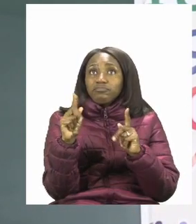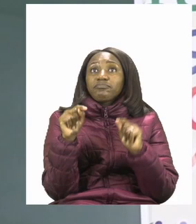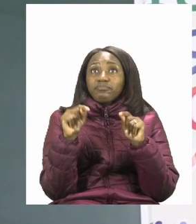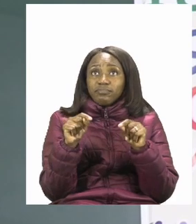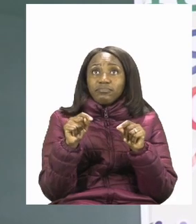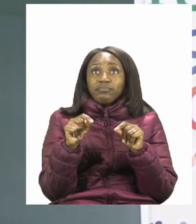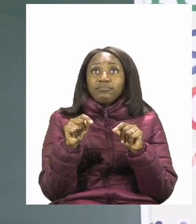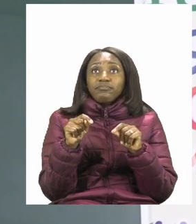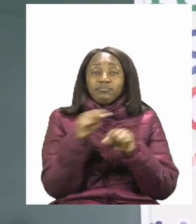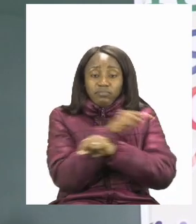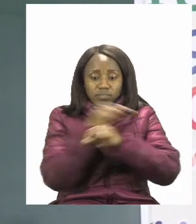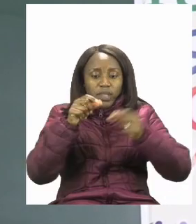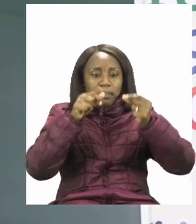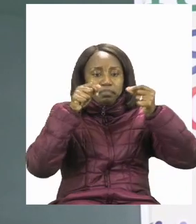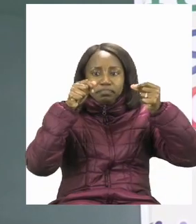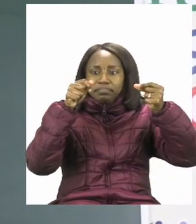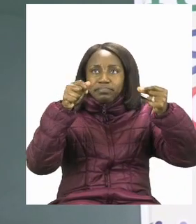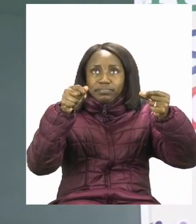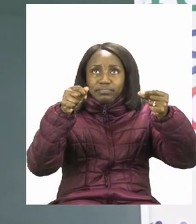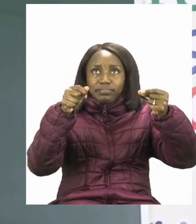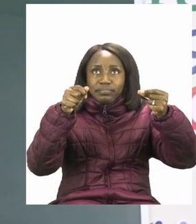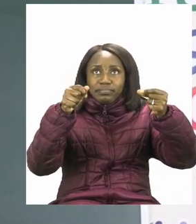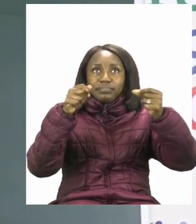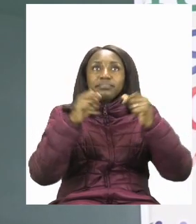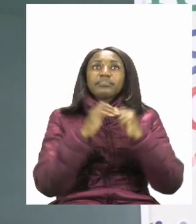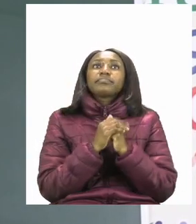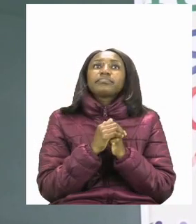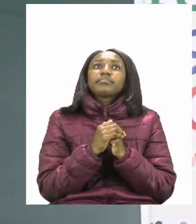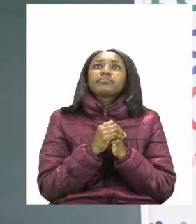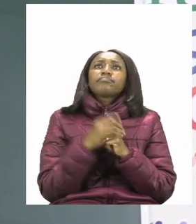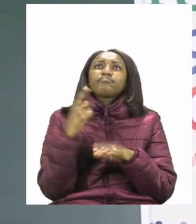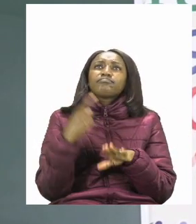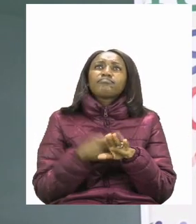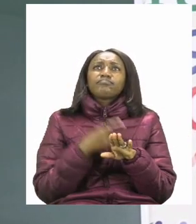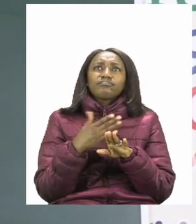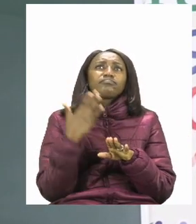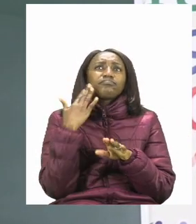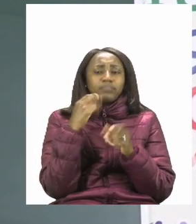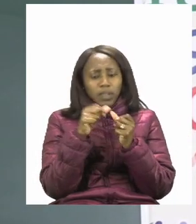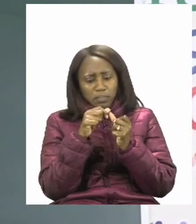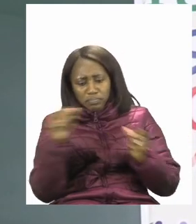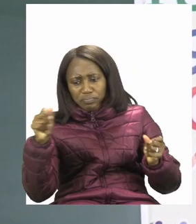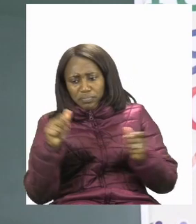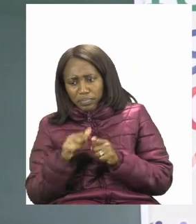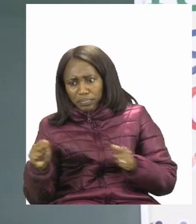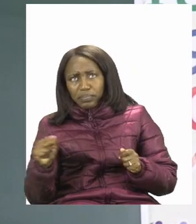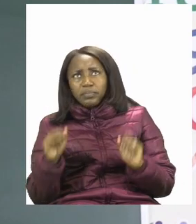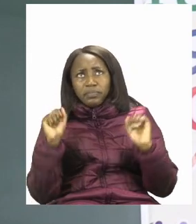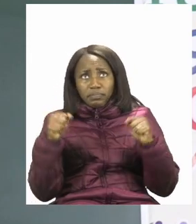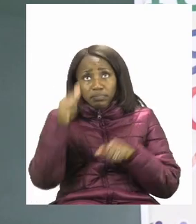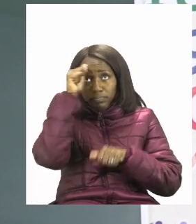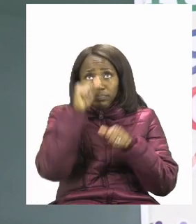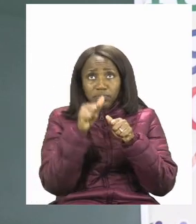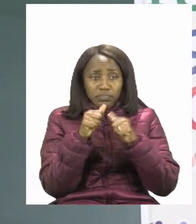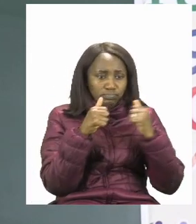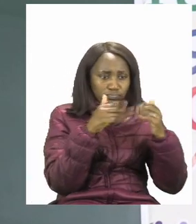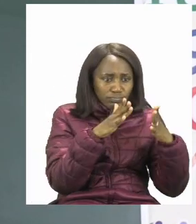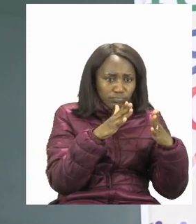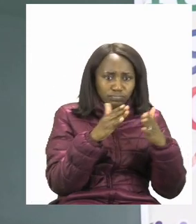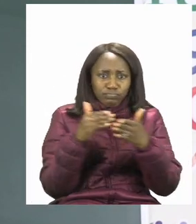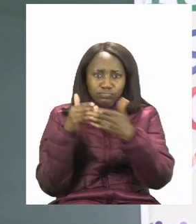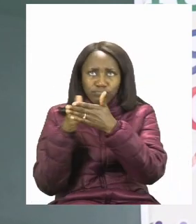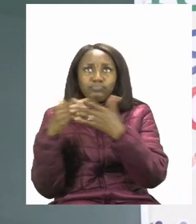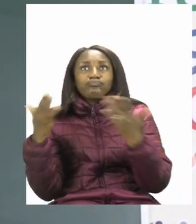first point. Now, every time we are measuring something, there is a starting point and a finishing